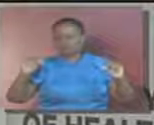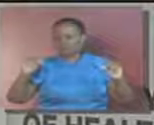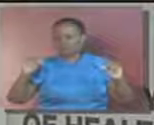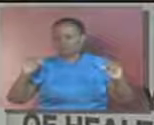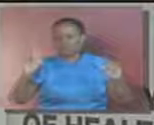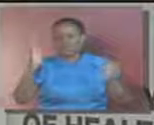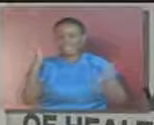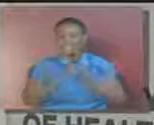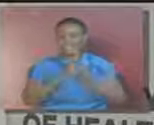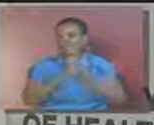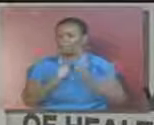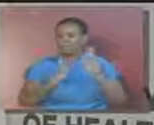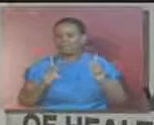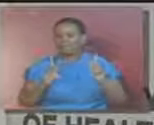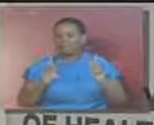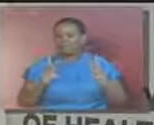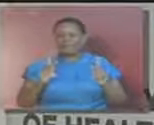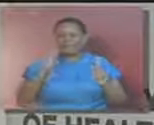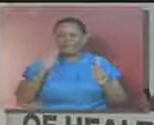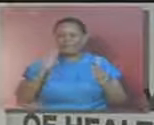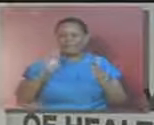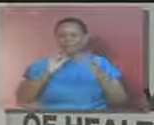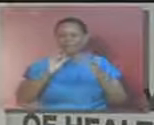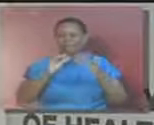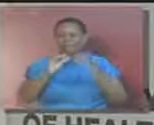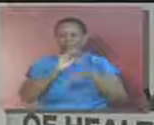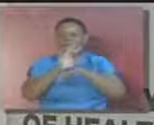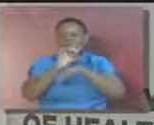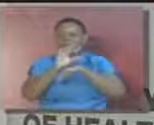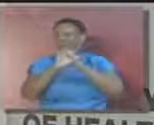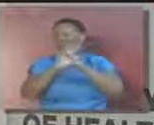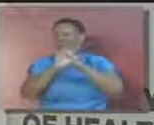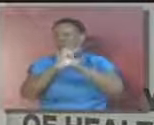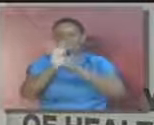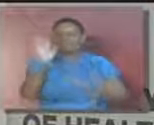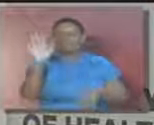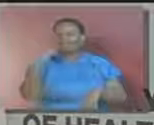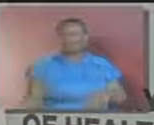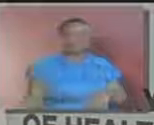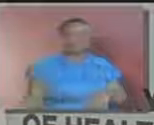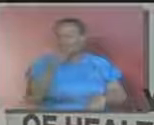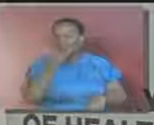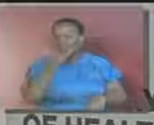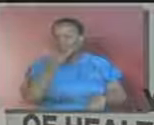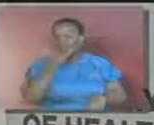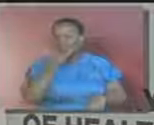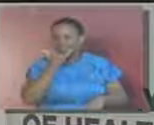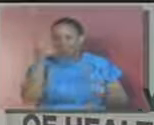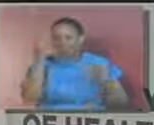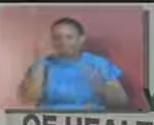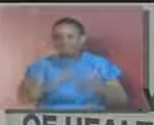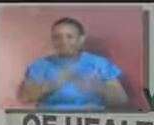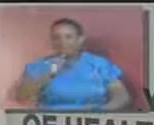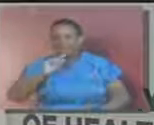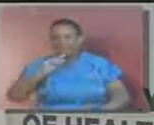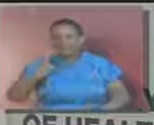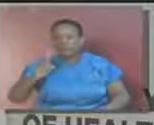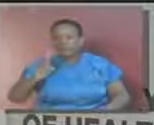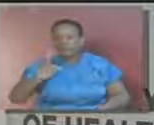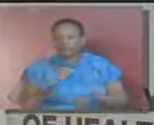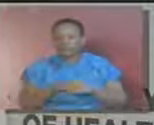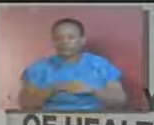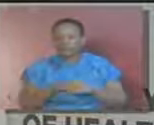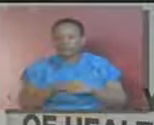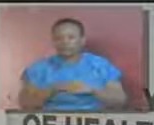onset when they were developing the mRNA type vaccine in particular. So the answer is no. Having the vaccine doesn't alter